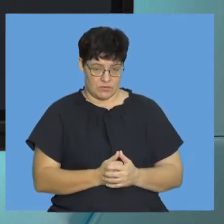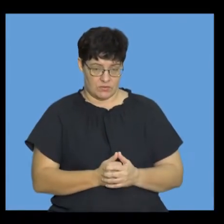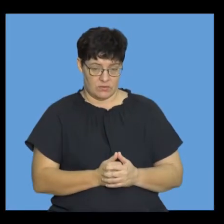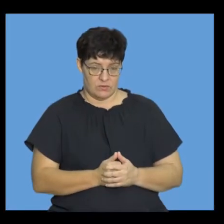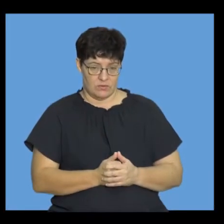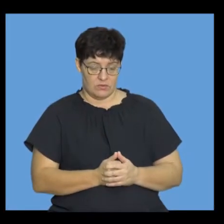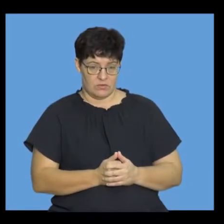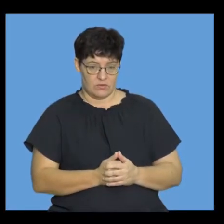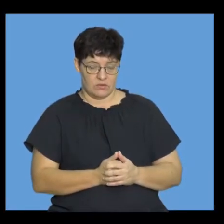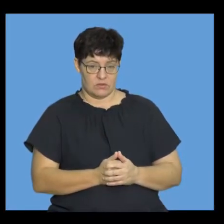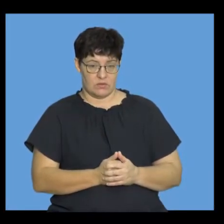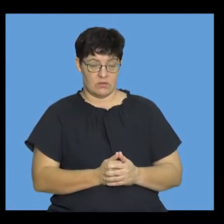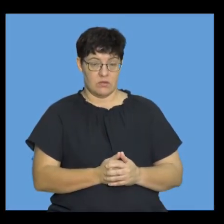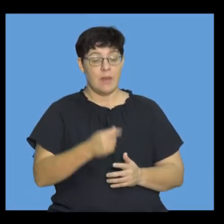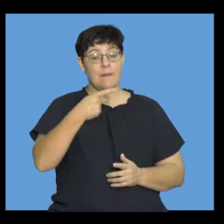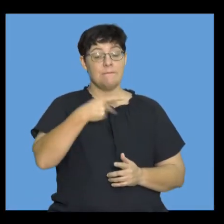your creditors,